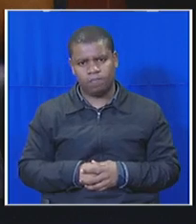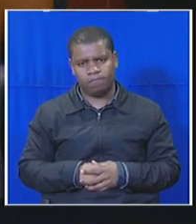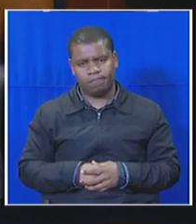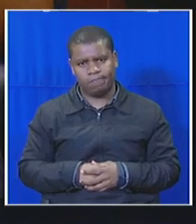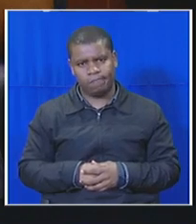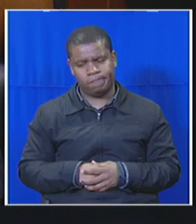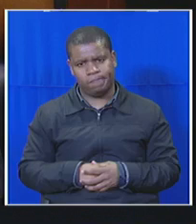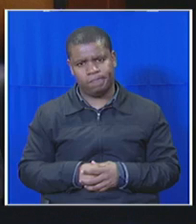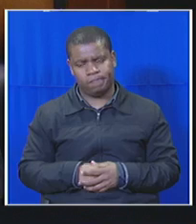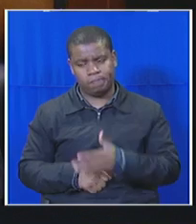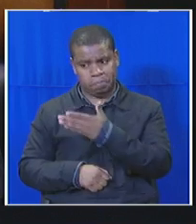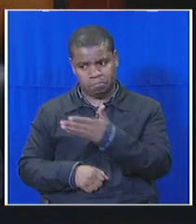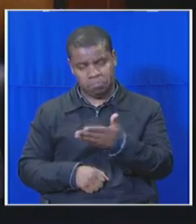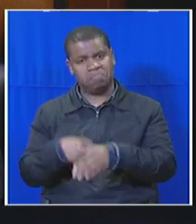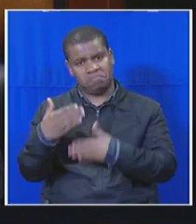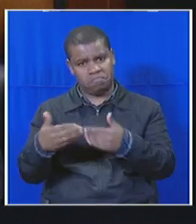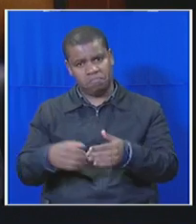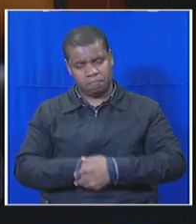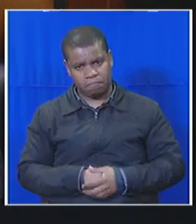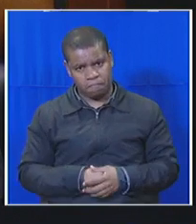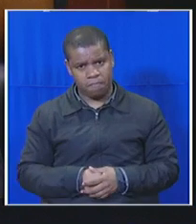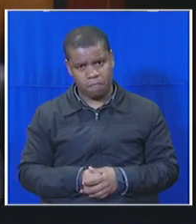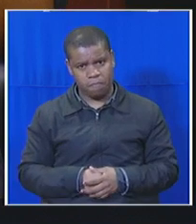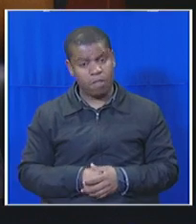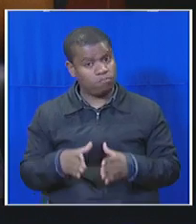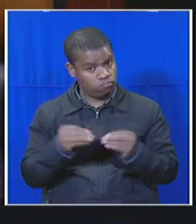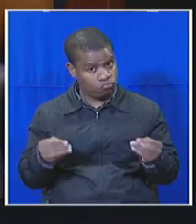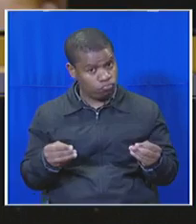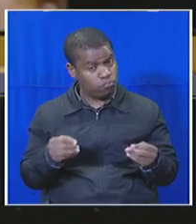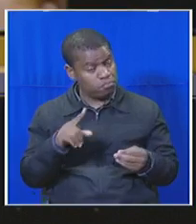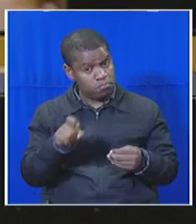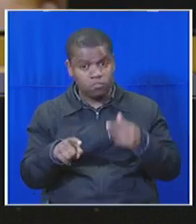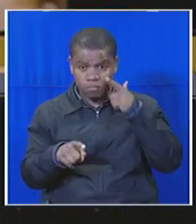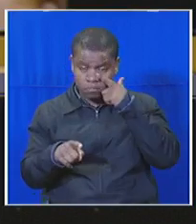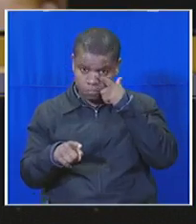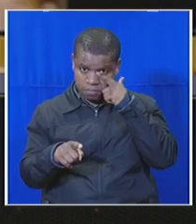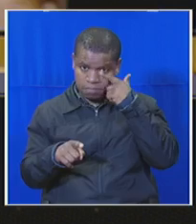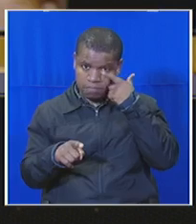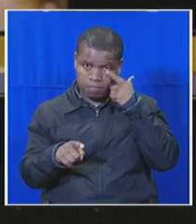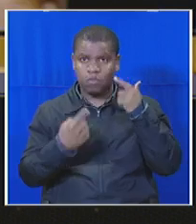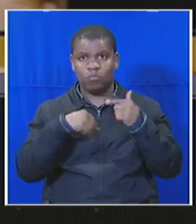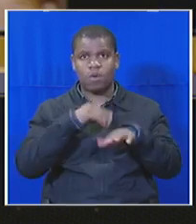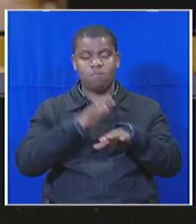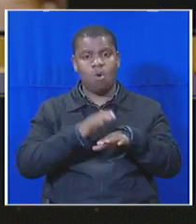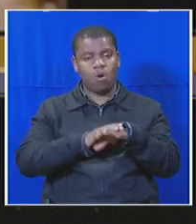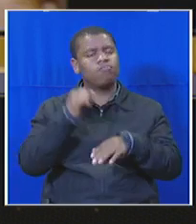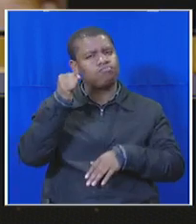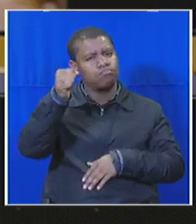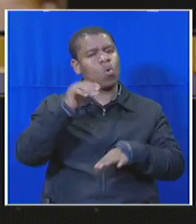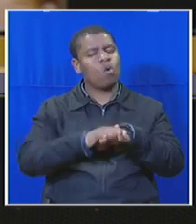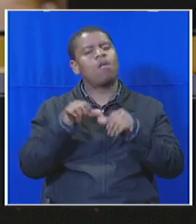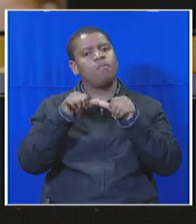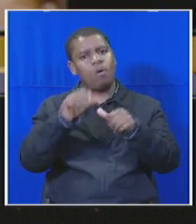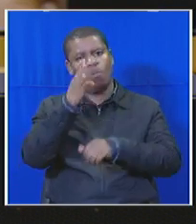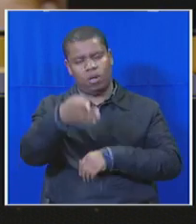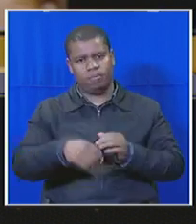your statement, Honourable Member. You done? We will continue pick up his fallen spear.